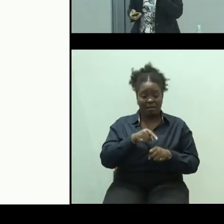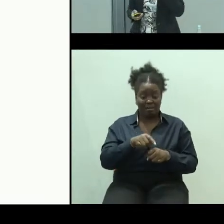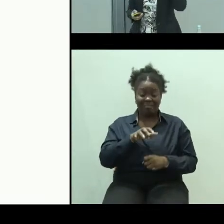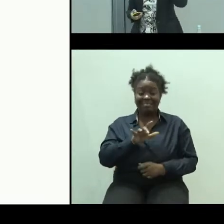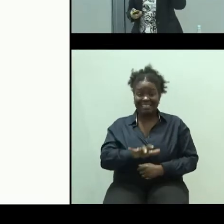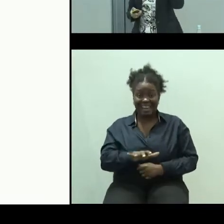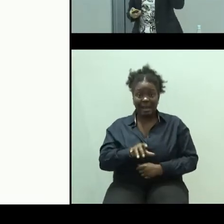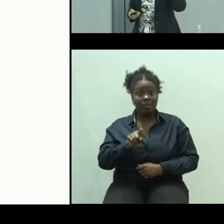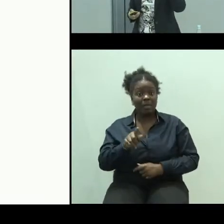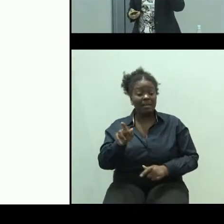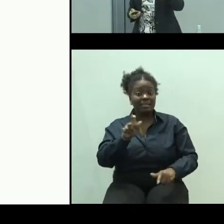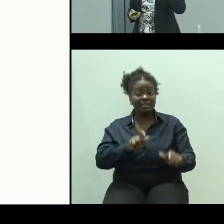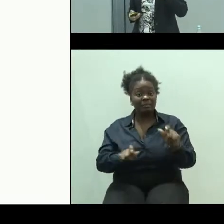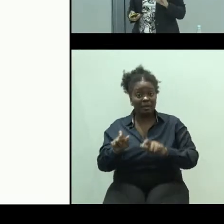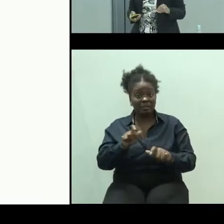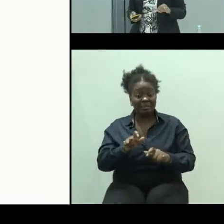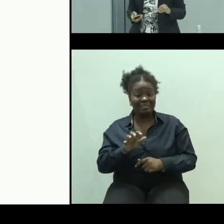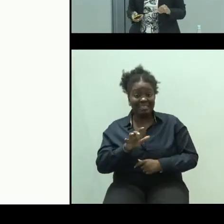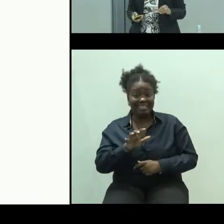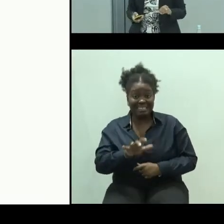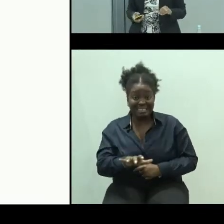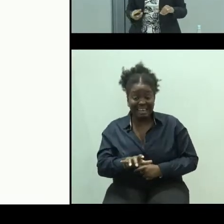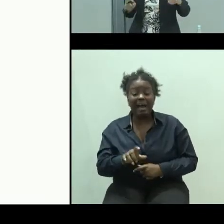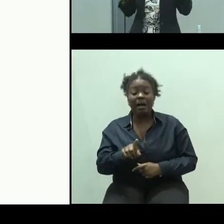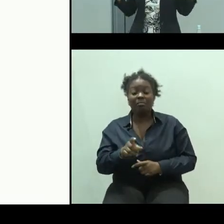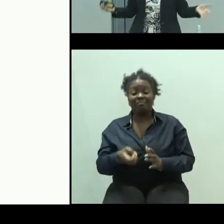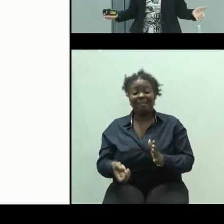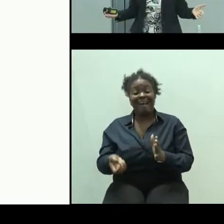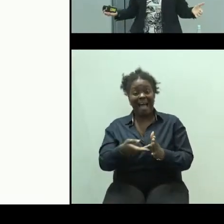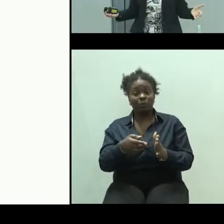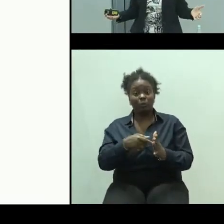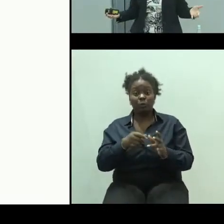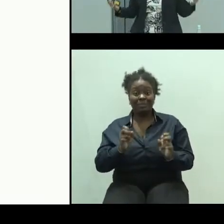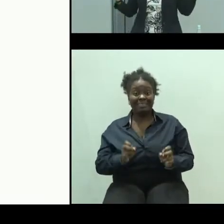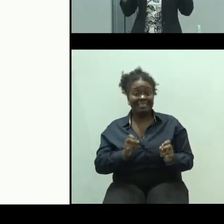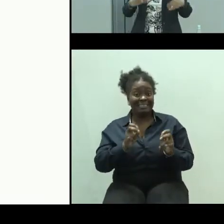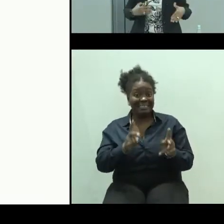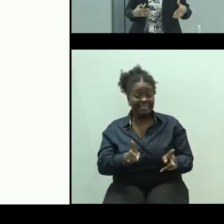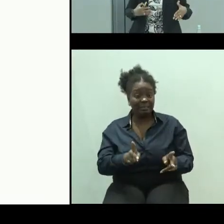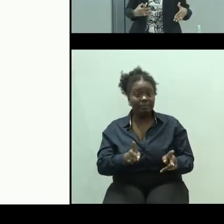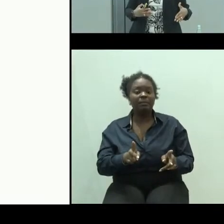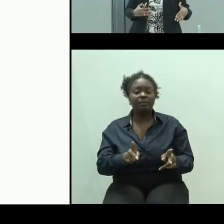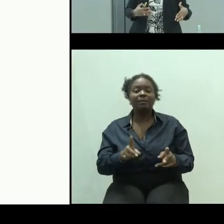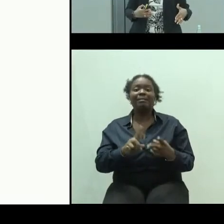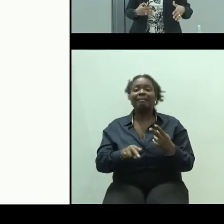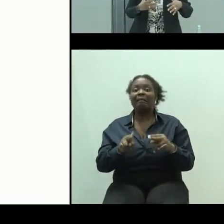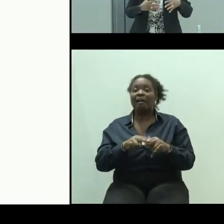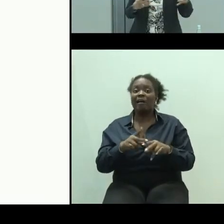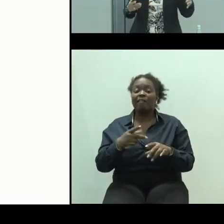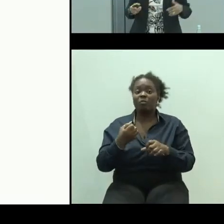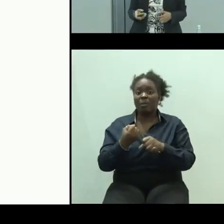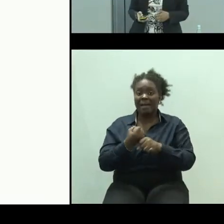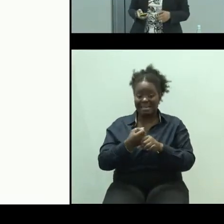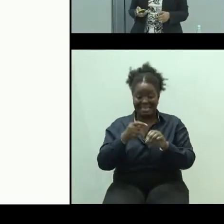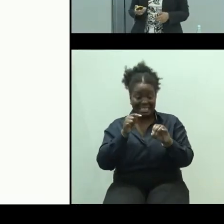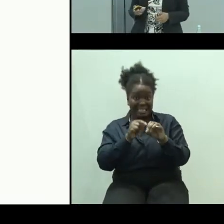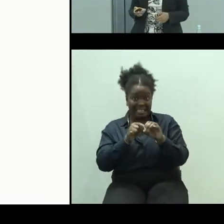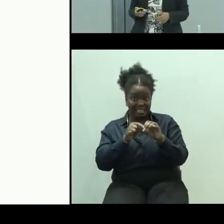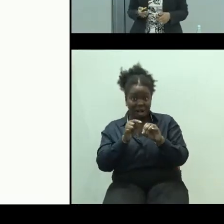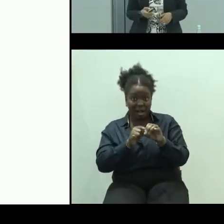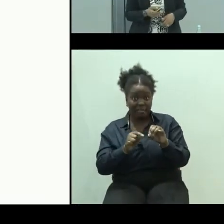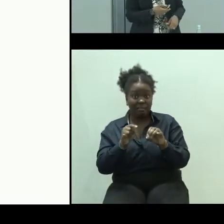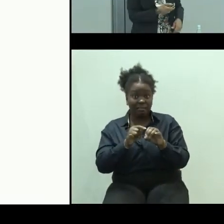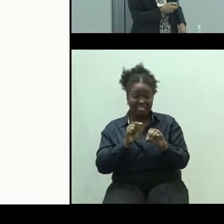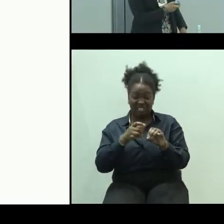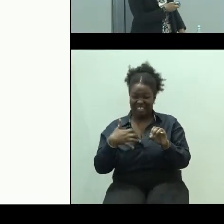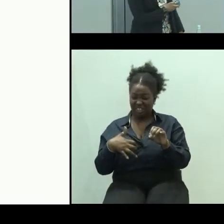was done if we just added the myoinositol to the system. We now want to see what happens if we're making it inside the cell, because that's the use case that we're